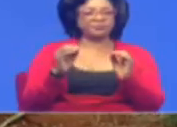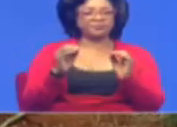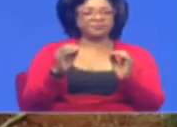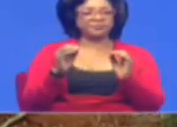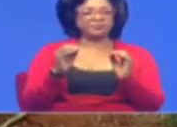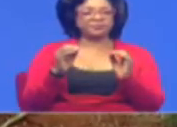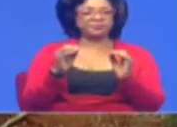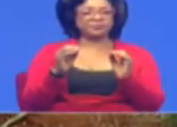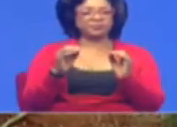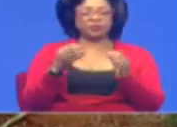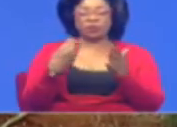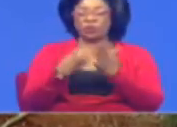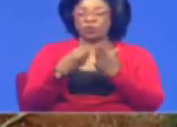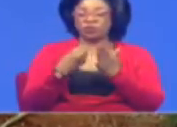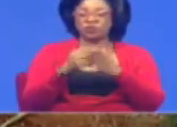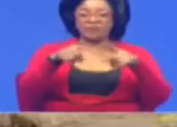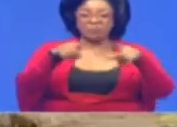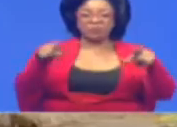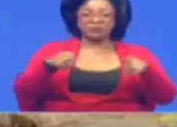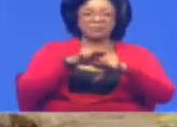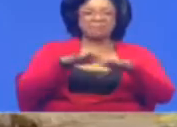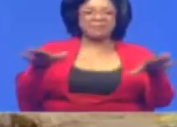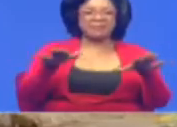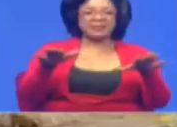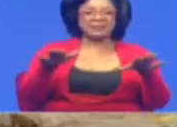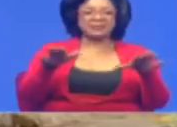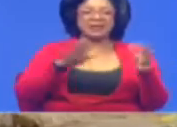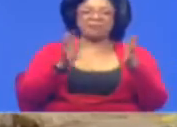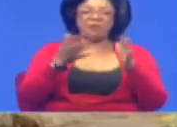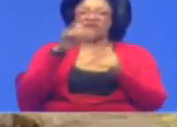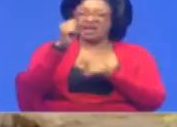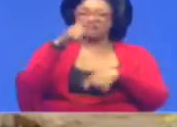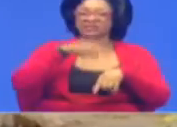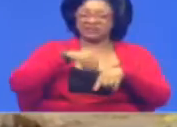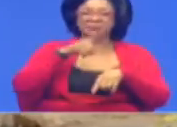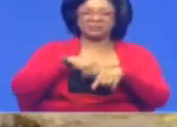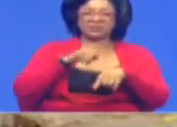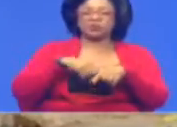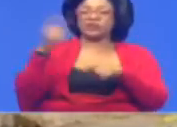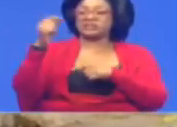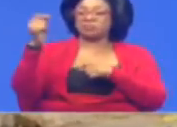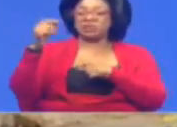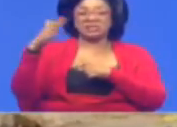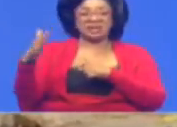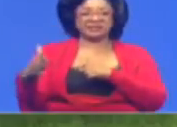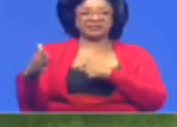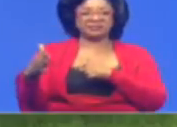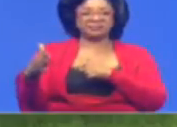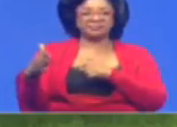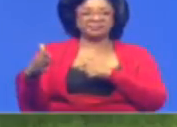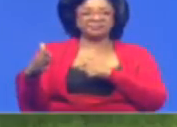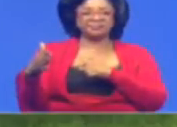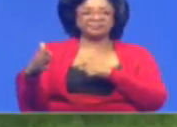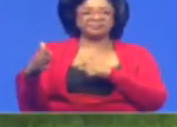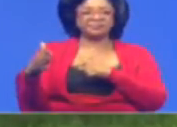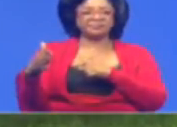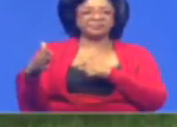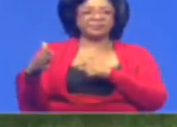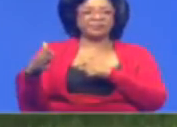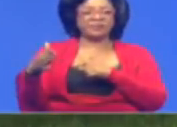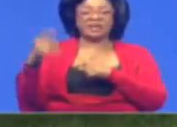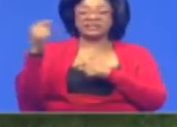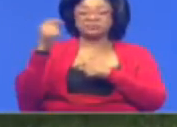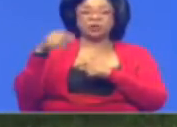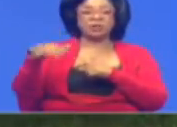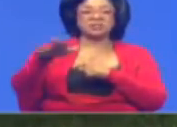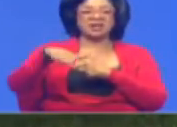The cost of a plot on the permanent side is nearly 5 times that of the temporary side. A spot on the temporary side